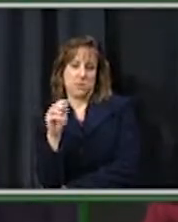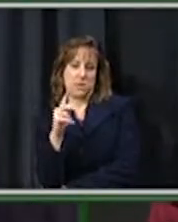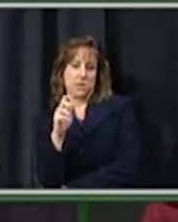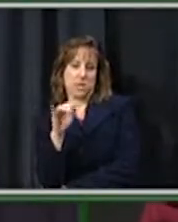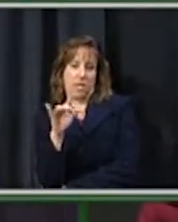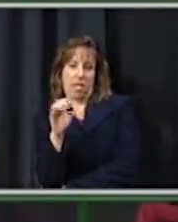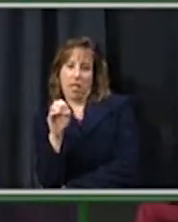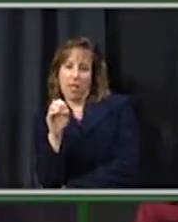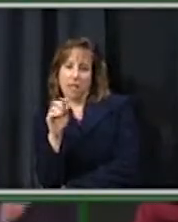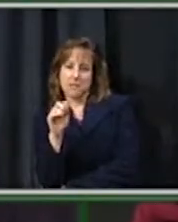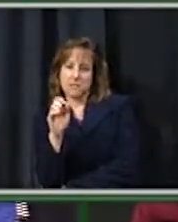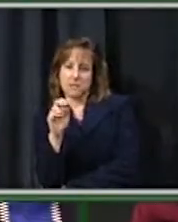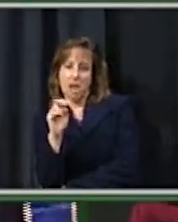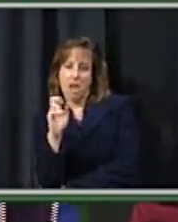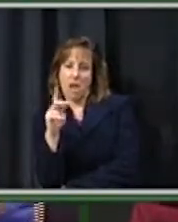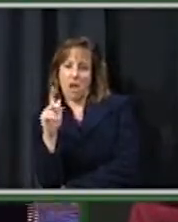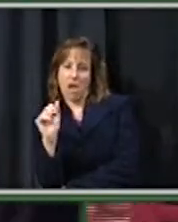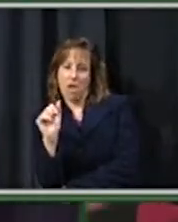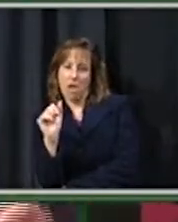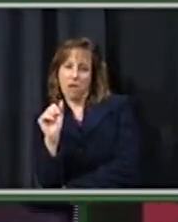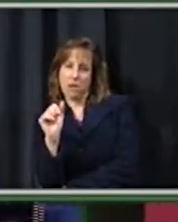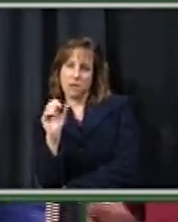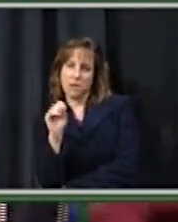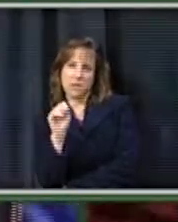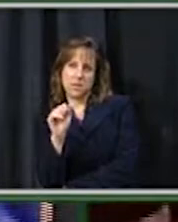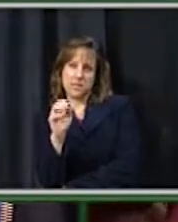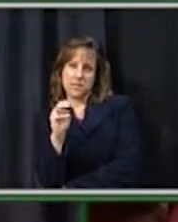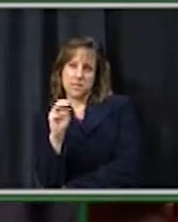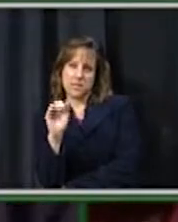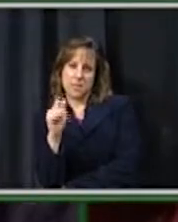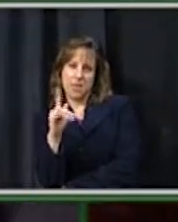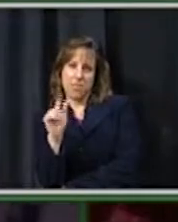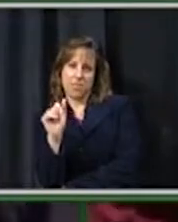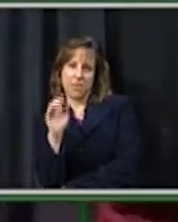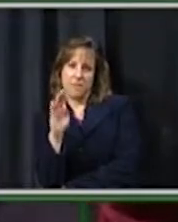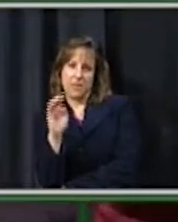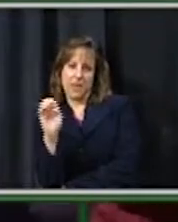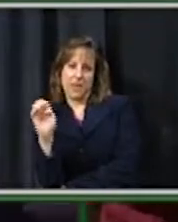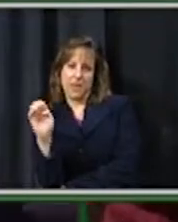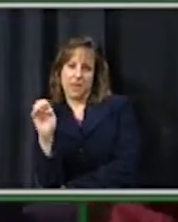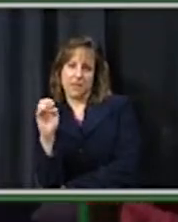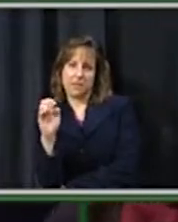Kyle Tanaka. Samantha Dean.